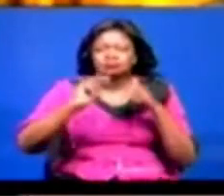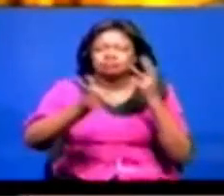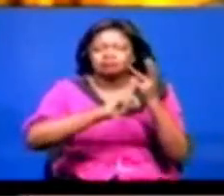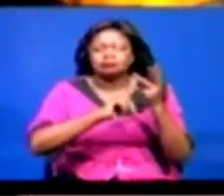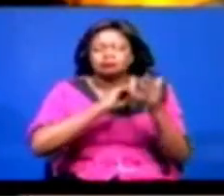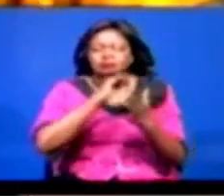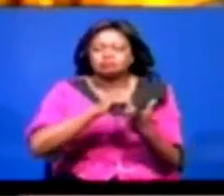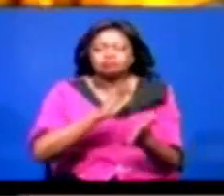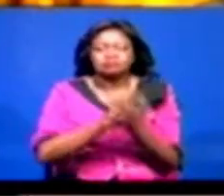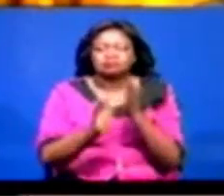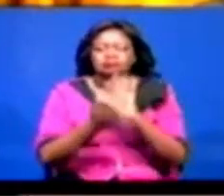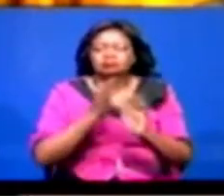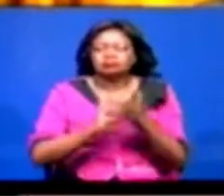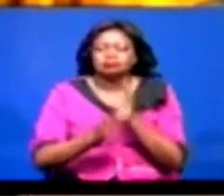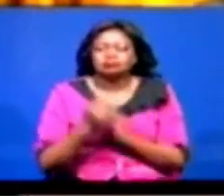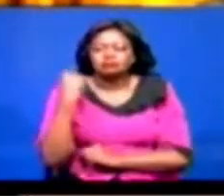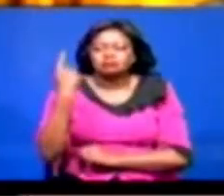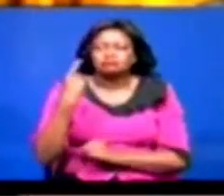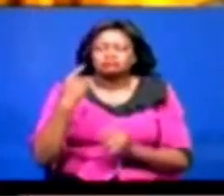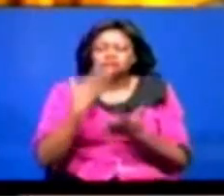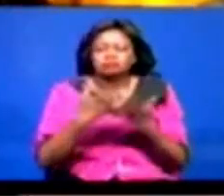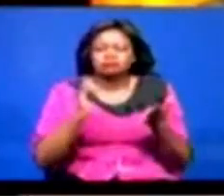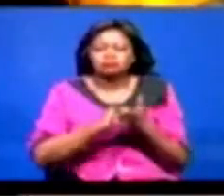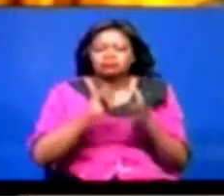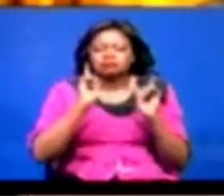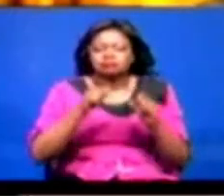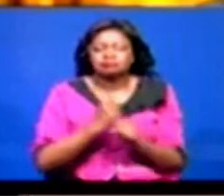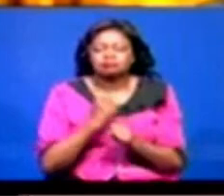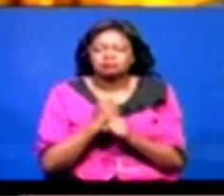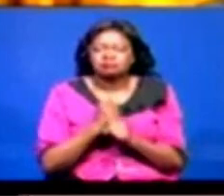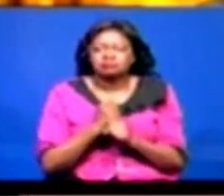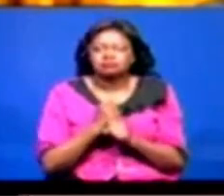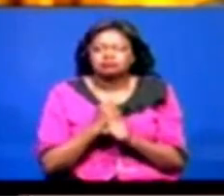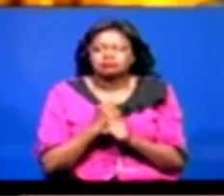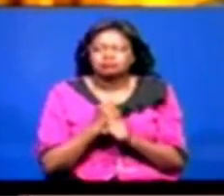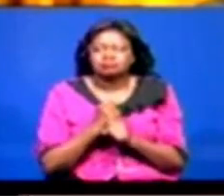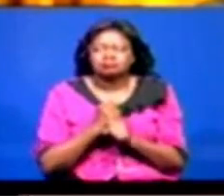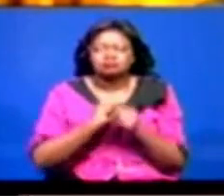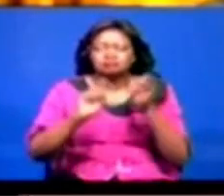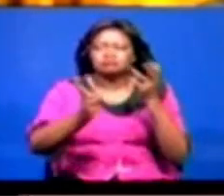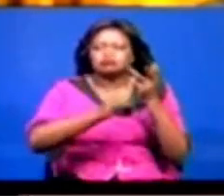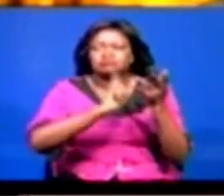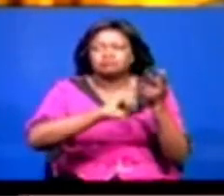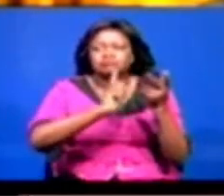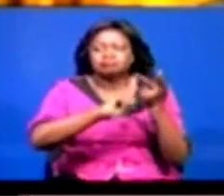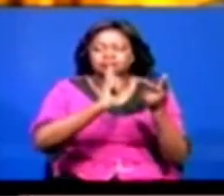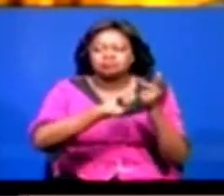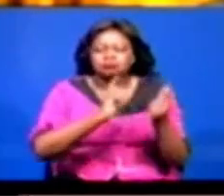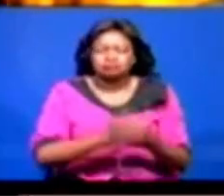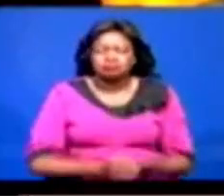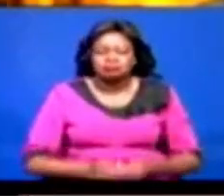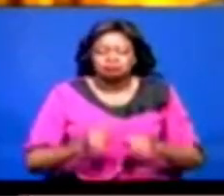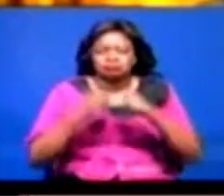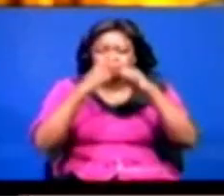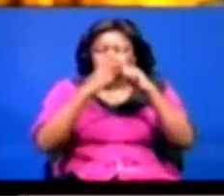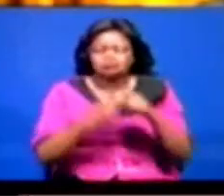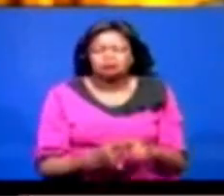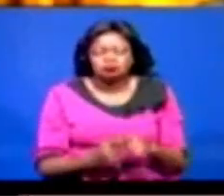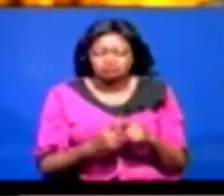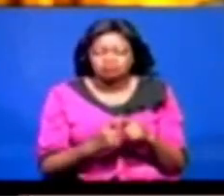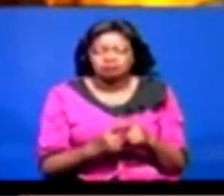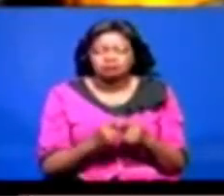None. The only thing that's supposed to be done is an arithmetic exercise, which is tallying, aggregating the results,